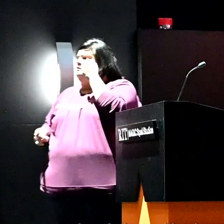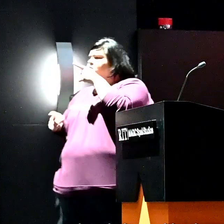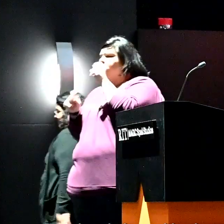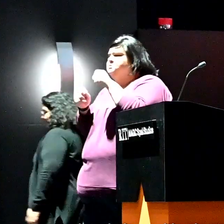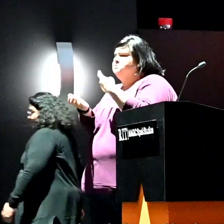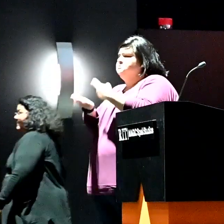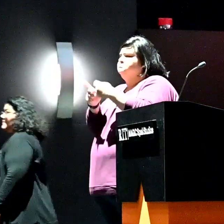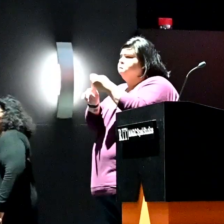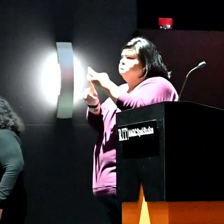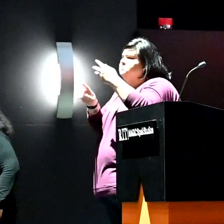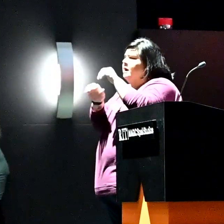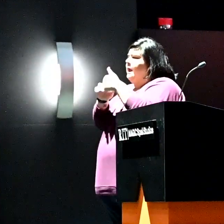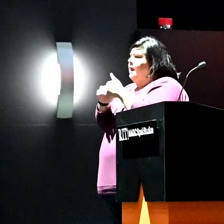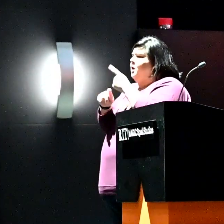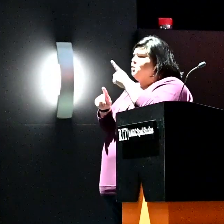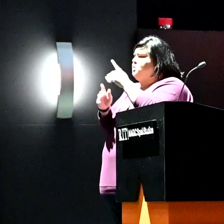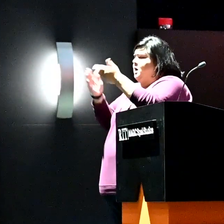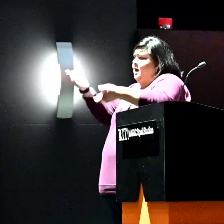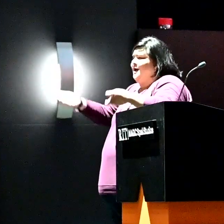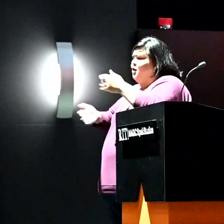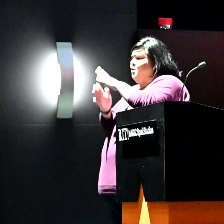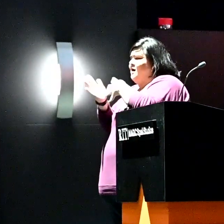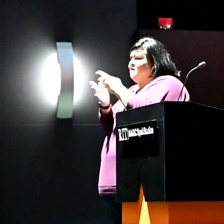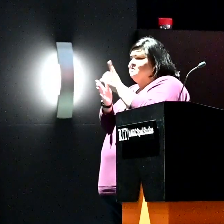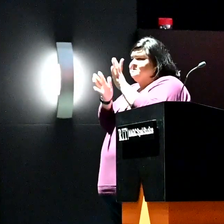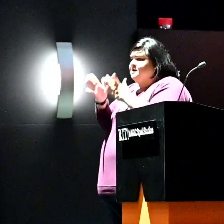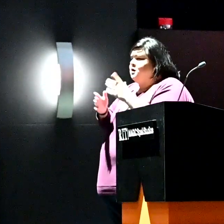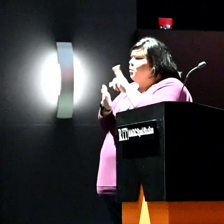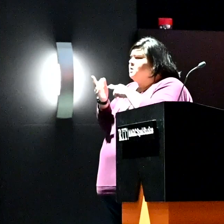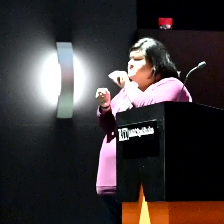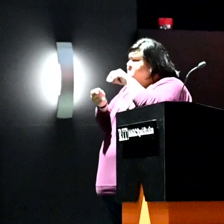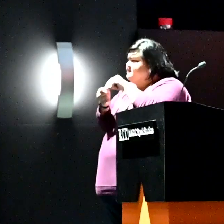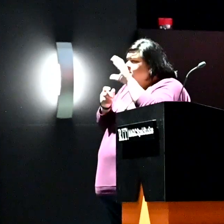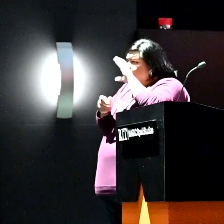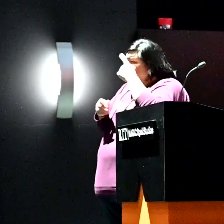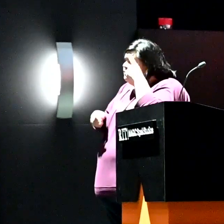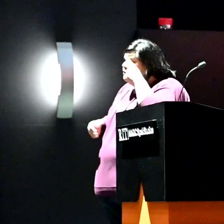or what you specifically look for.